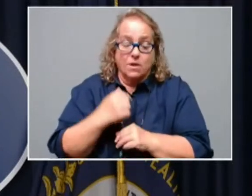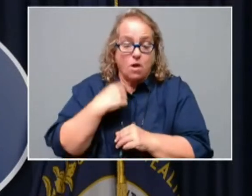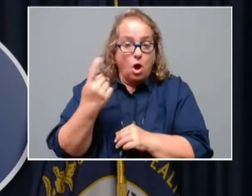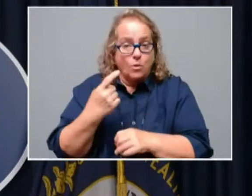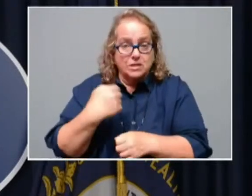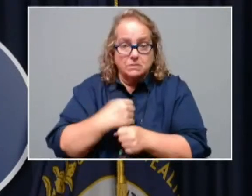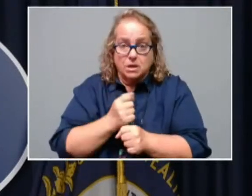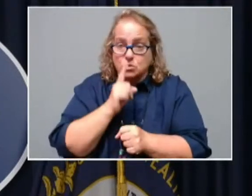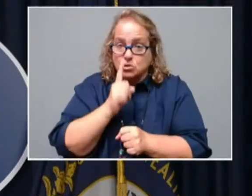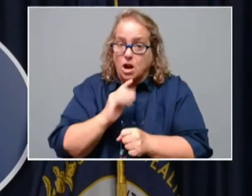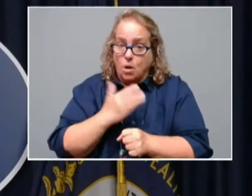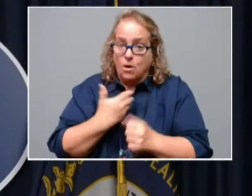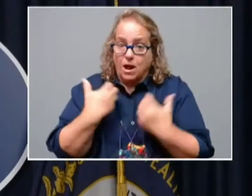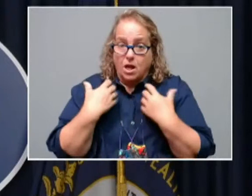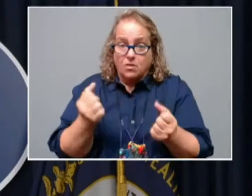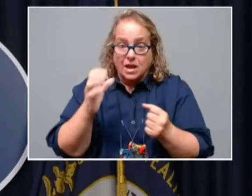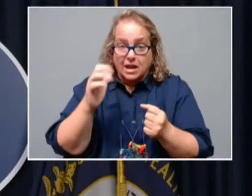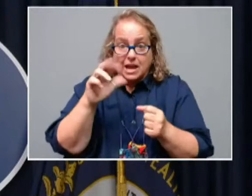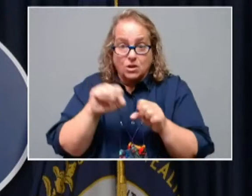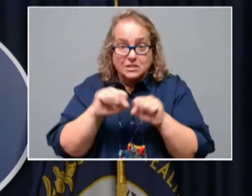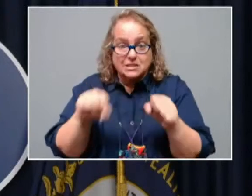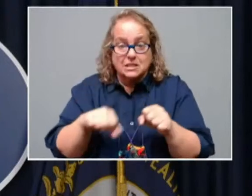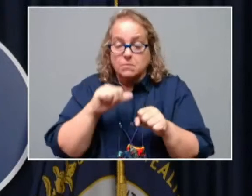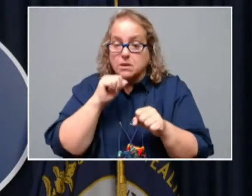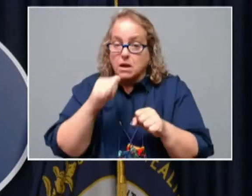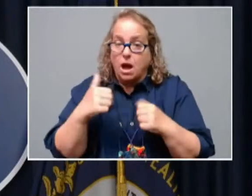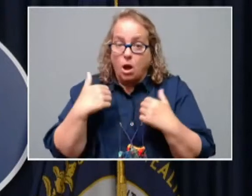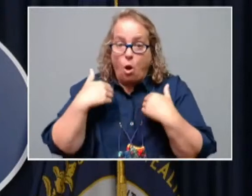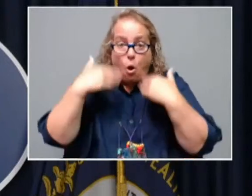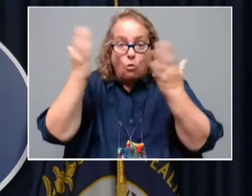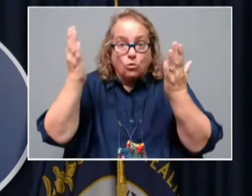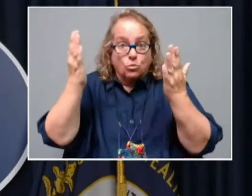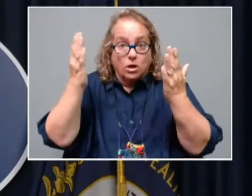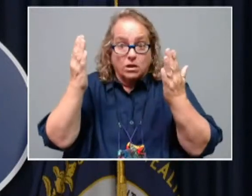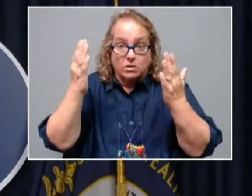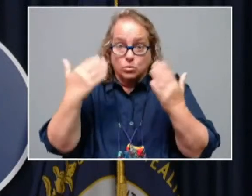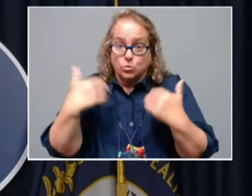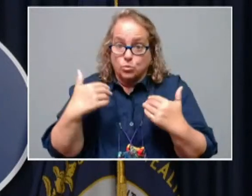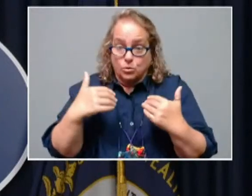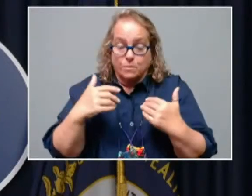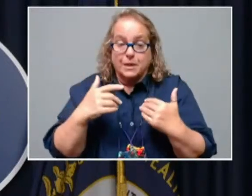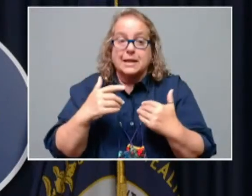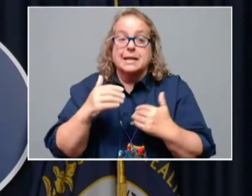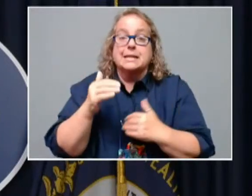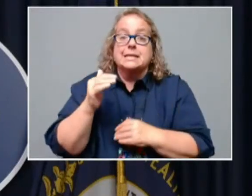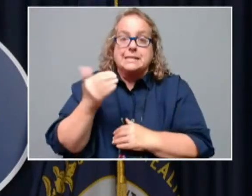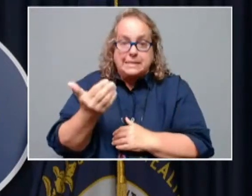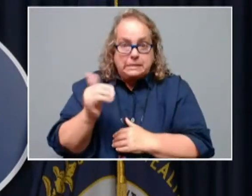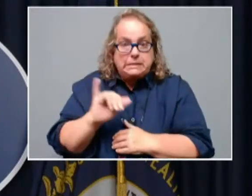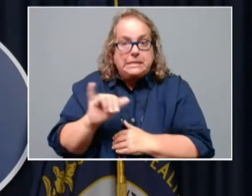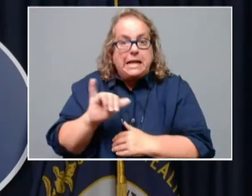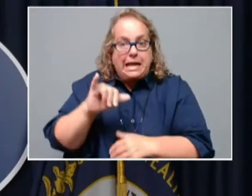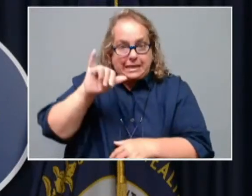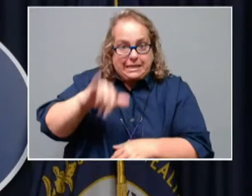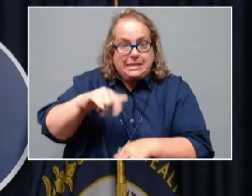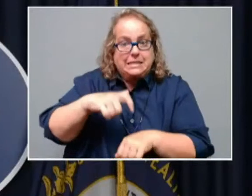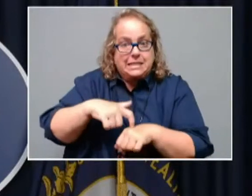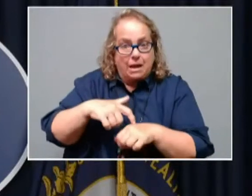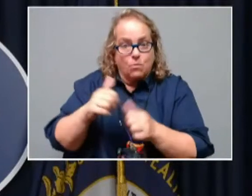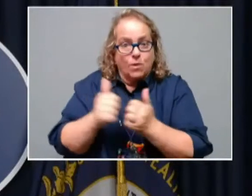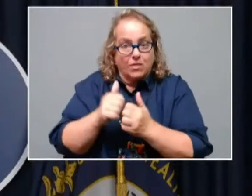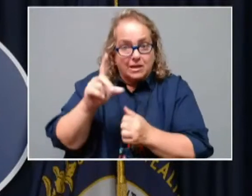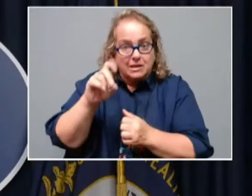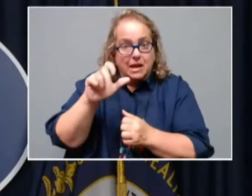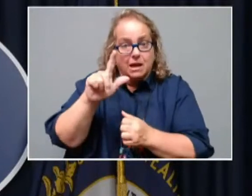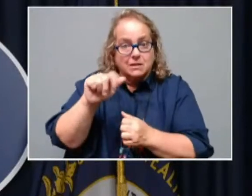systems have not been overrun. It's looking more and more likely that that's going to happen with this Delta variant,